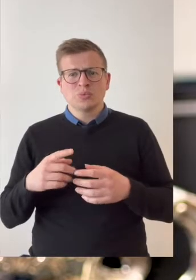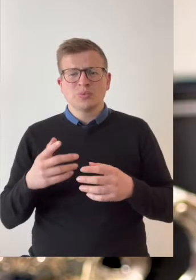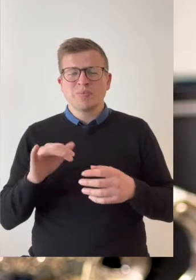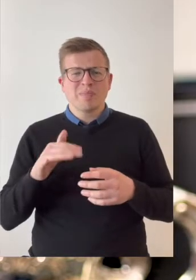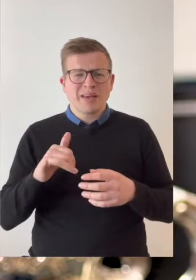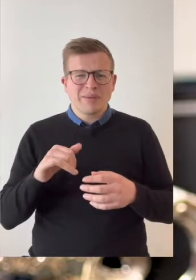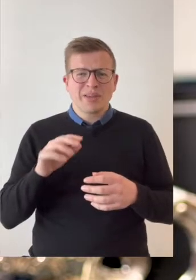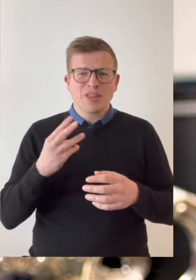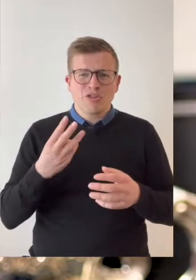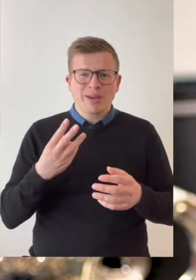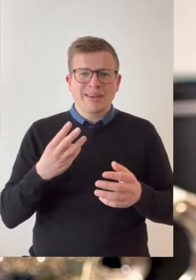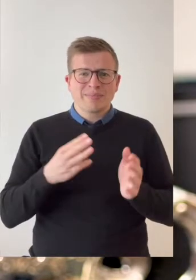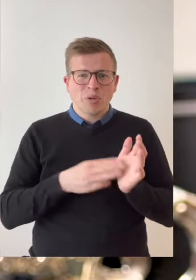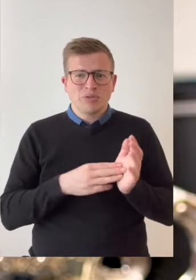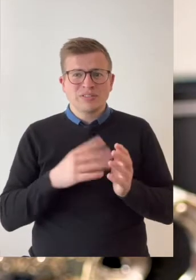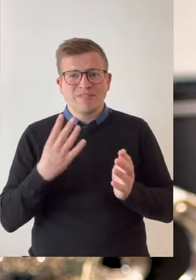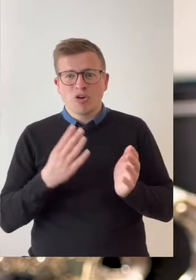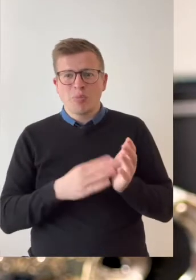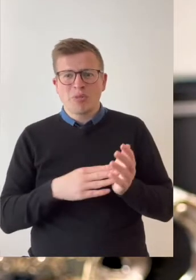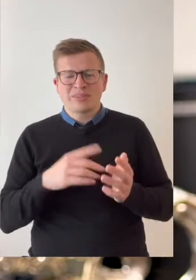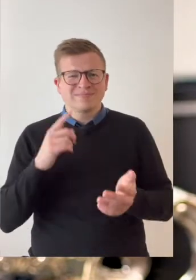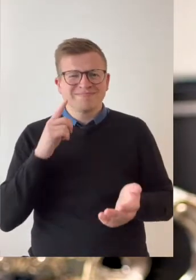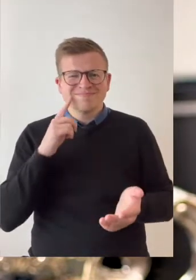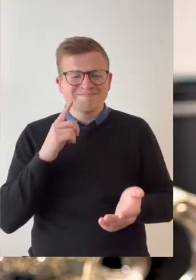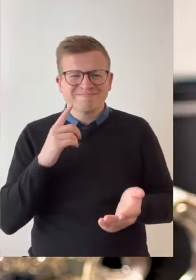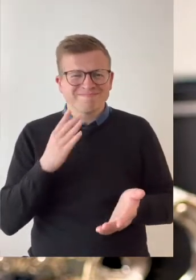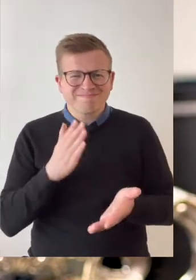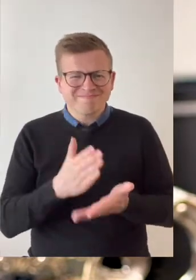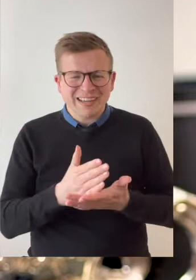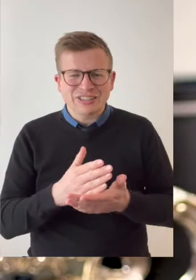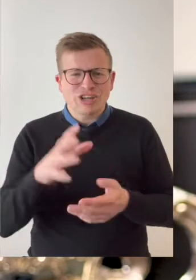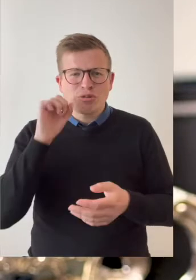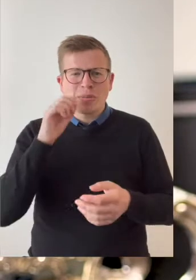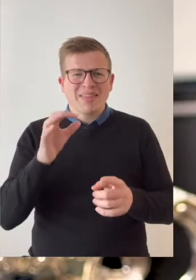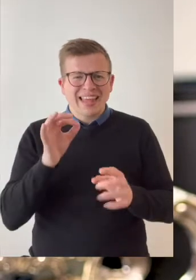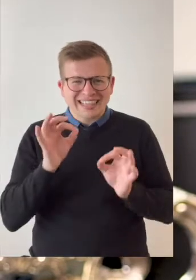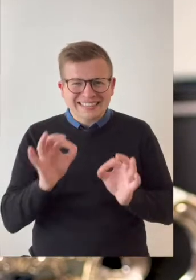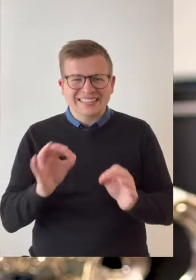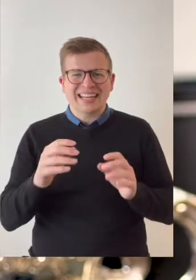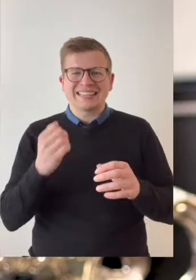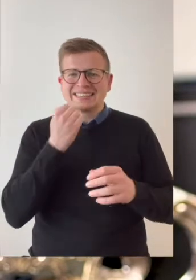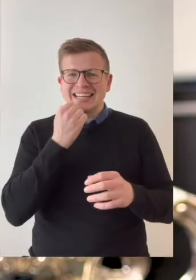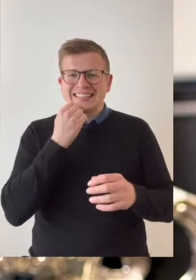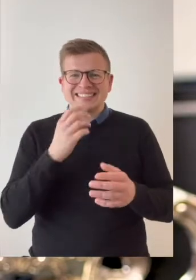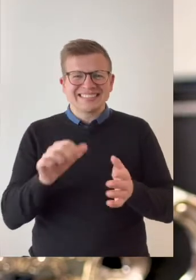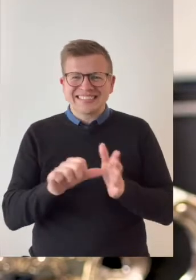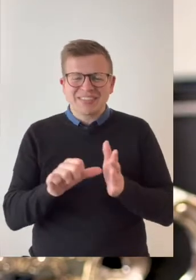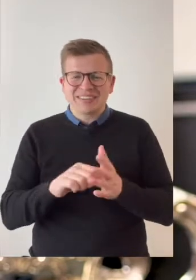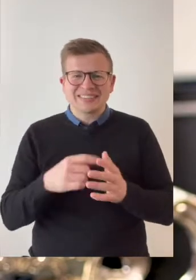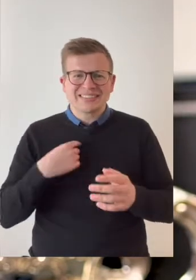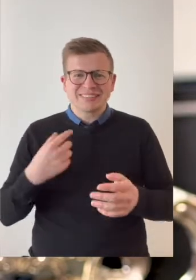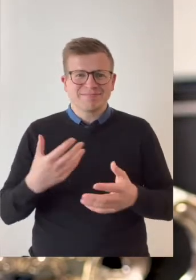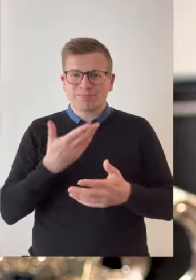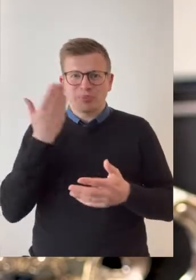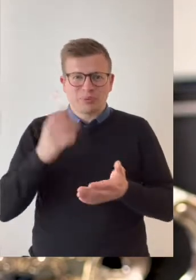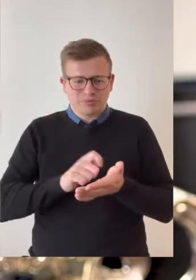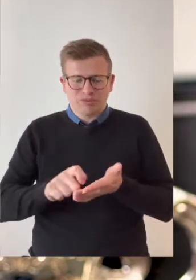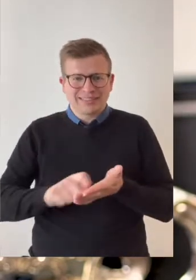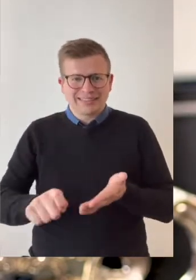maybe three months, 4 months. I can't actually remember the exact date. It's difficult. I've not got it written down.